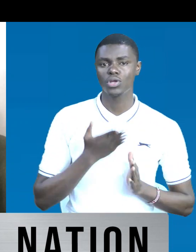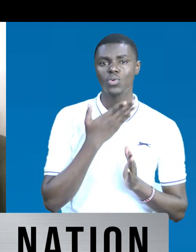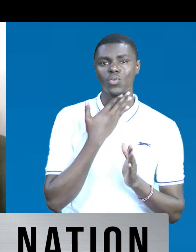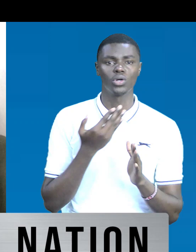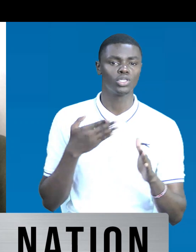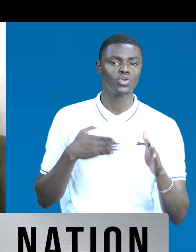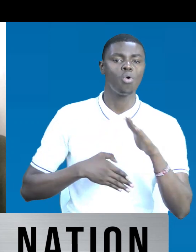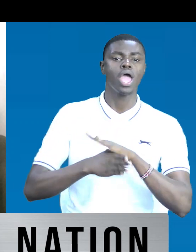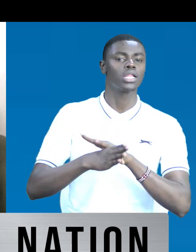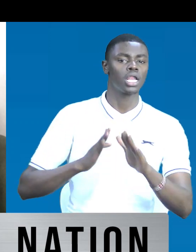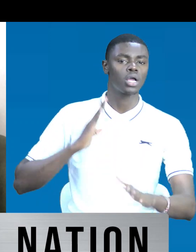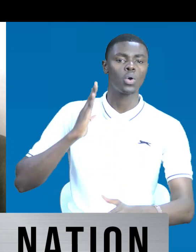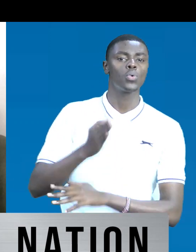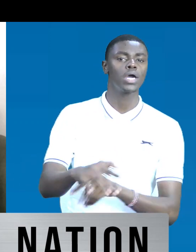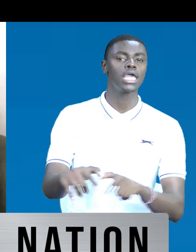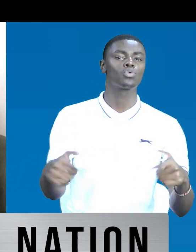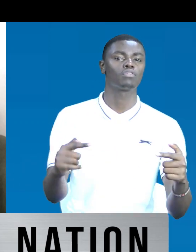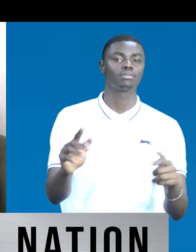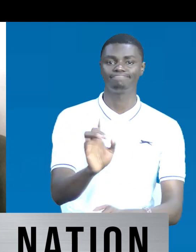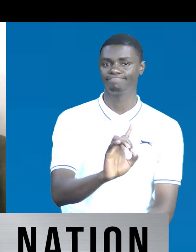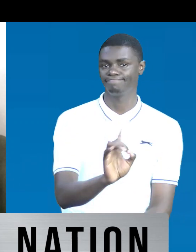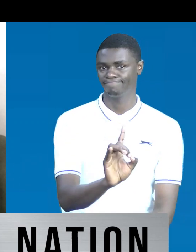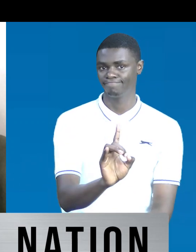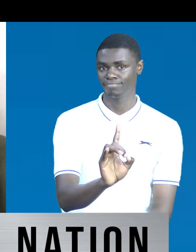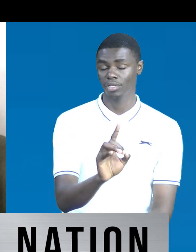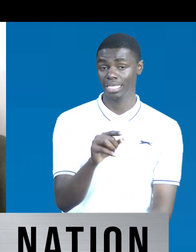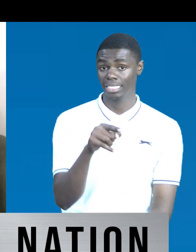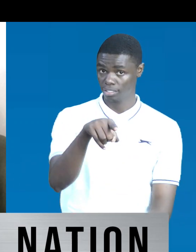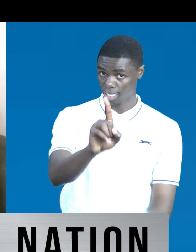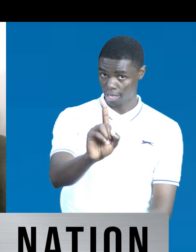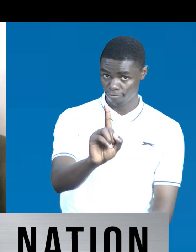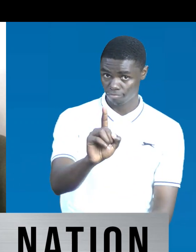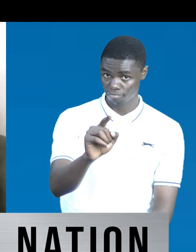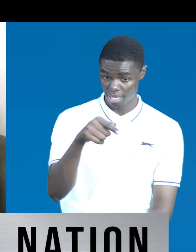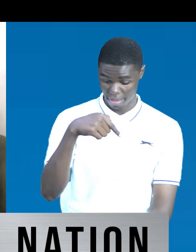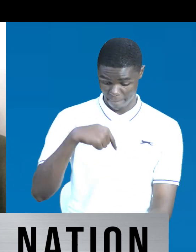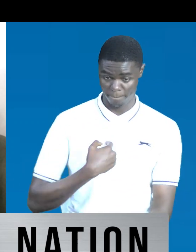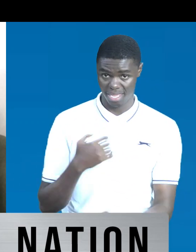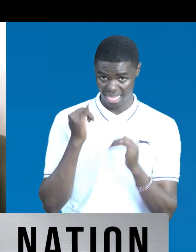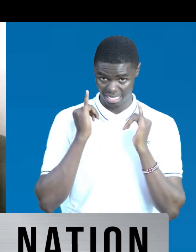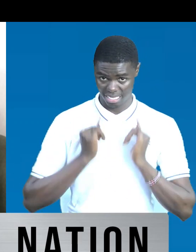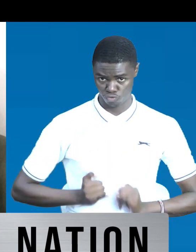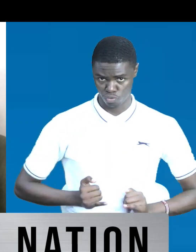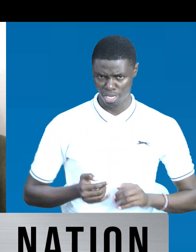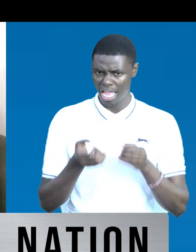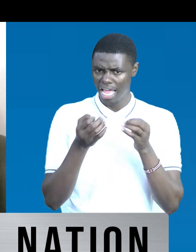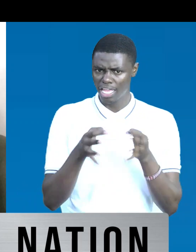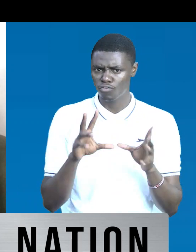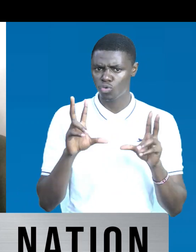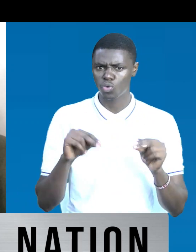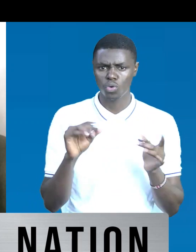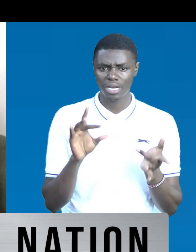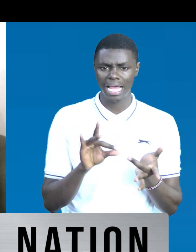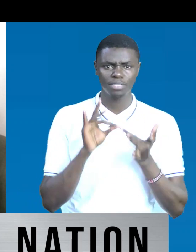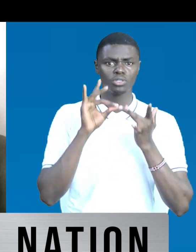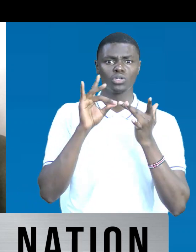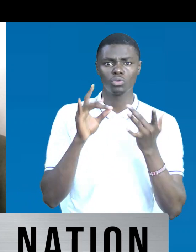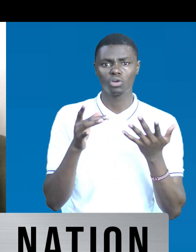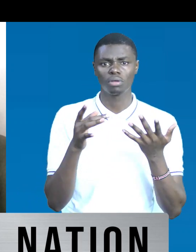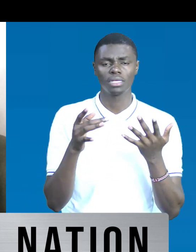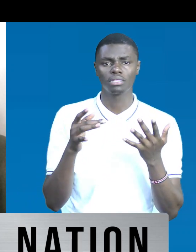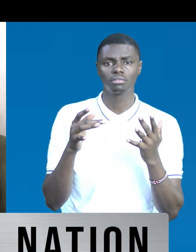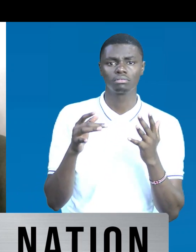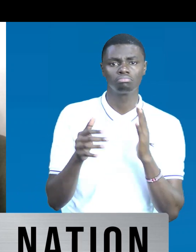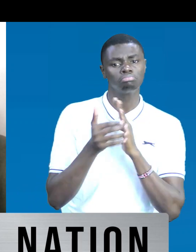straight into conflict. Okay. Yes. Even you as an individual, if you're not a specialist or you're a practitioner